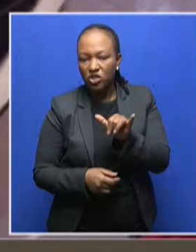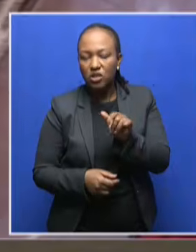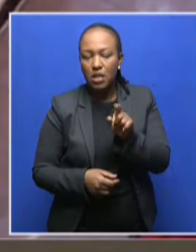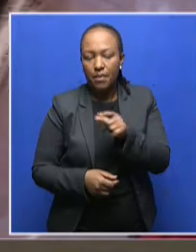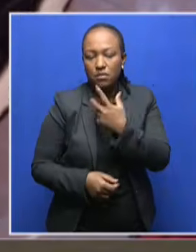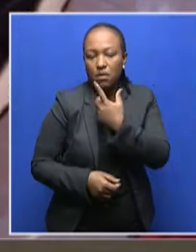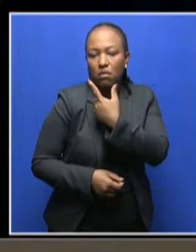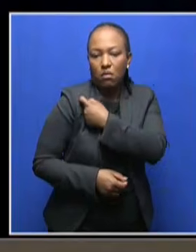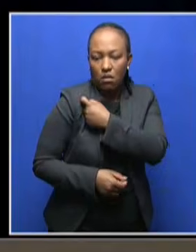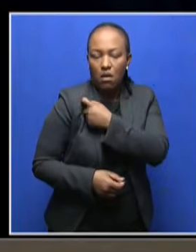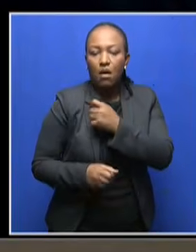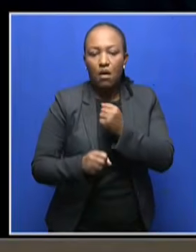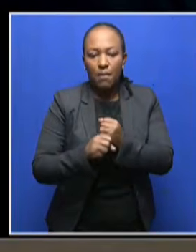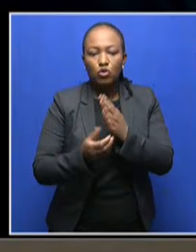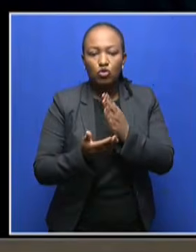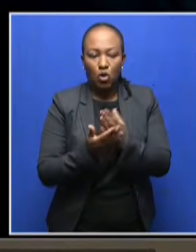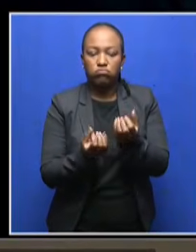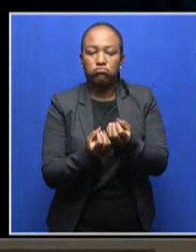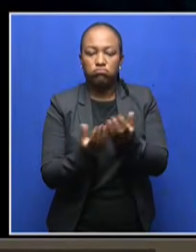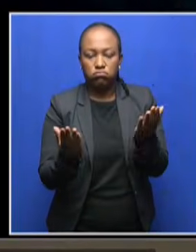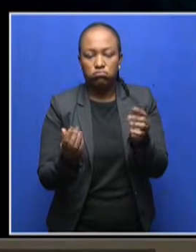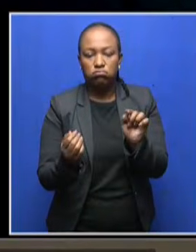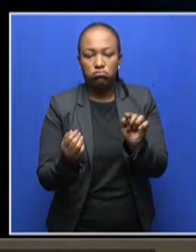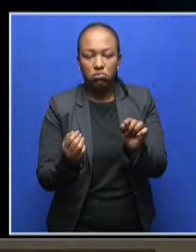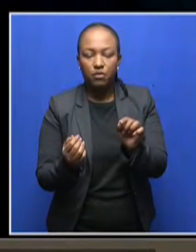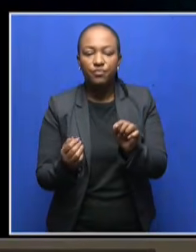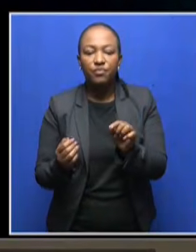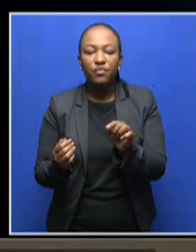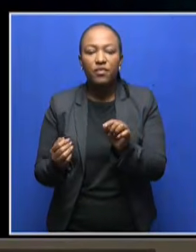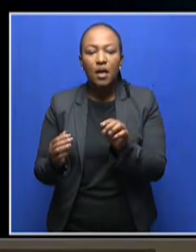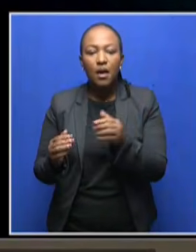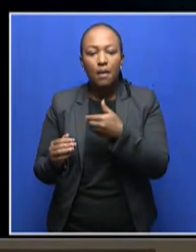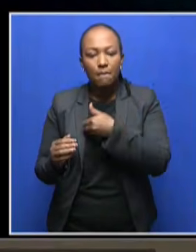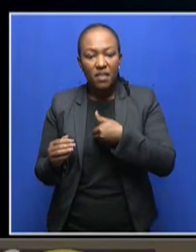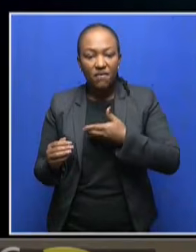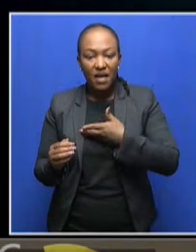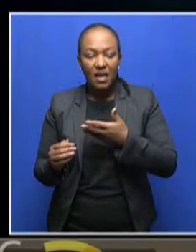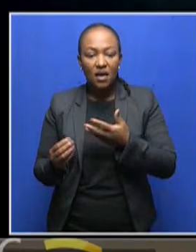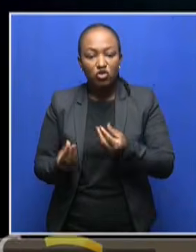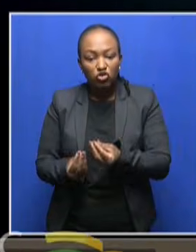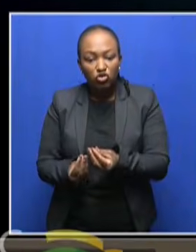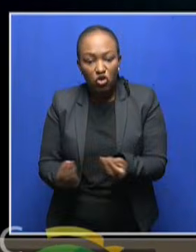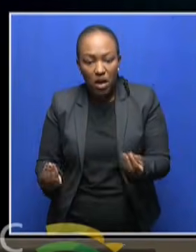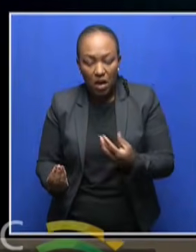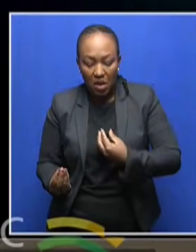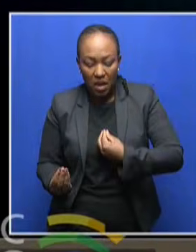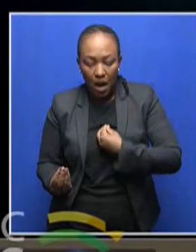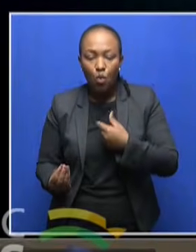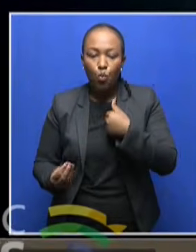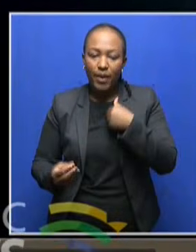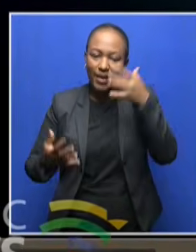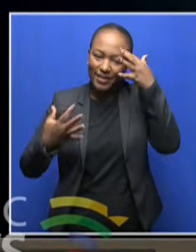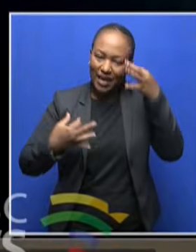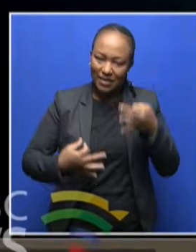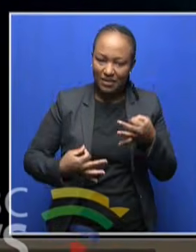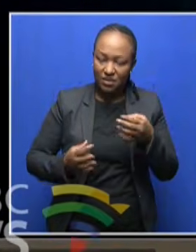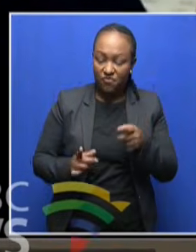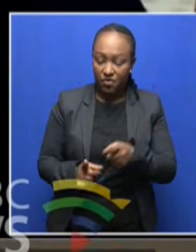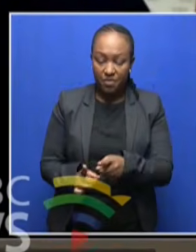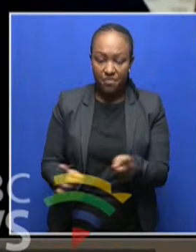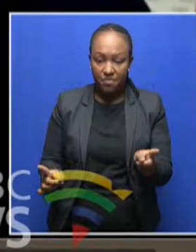those vaccines are given. And for parents of young children, you know, these are choices we make for our children, and